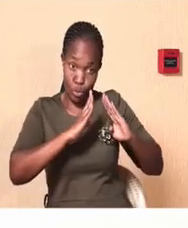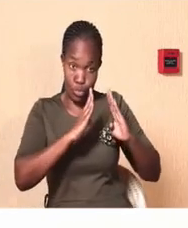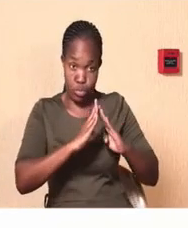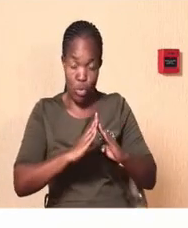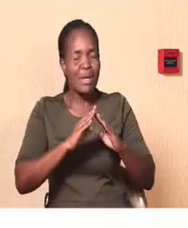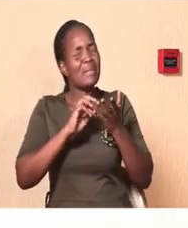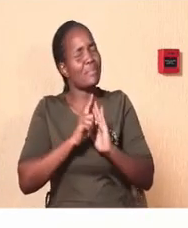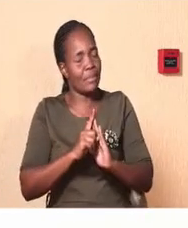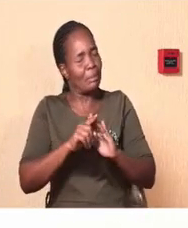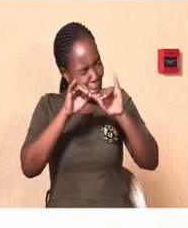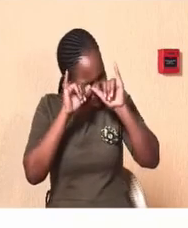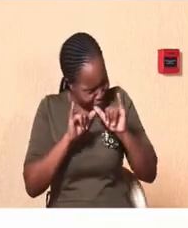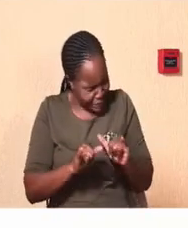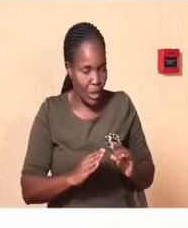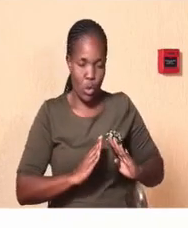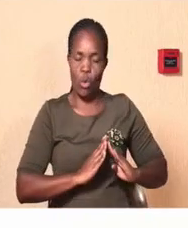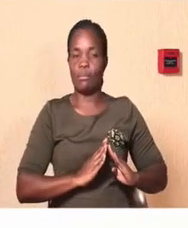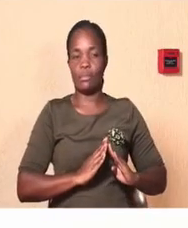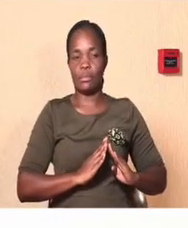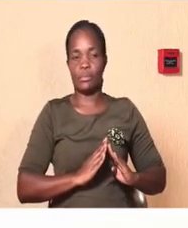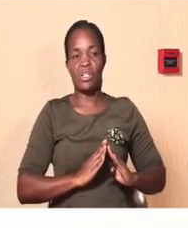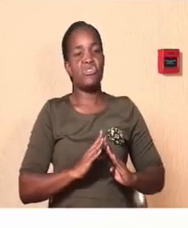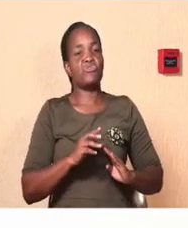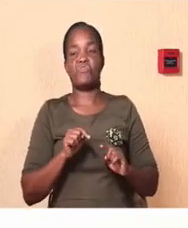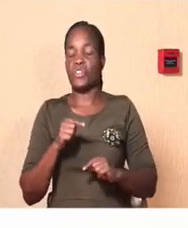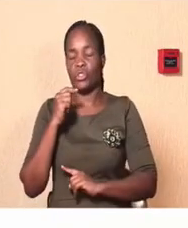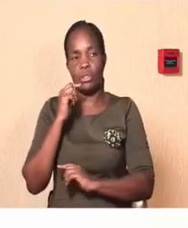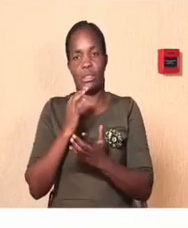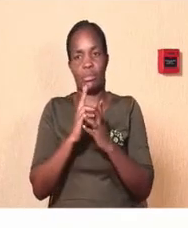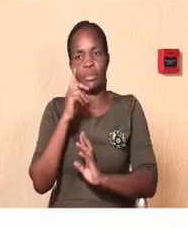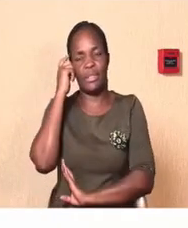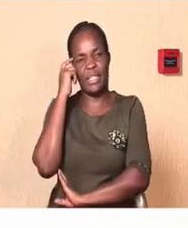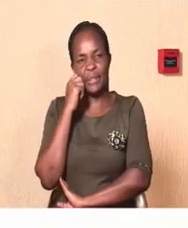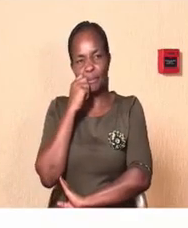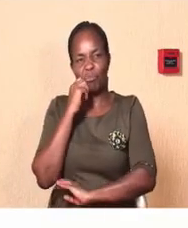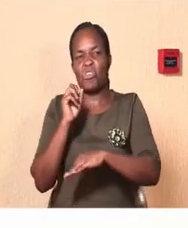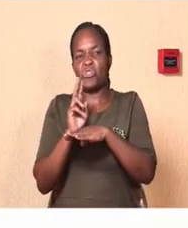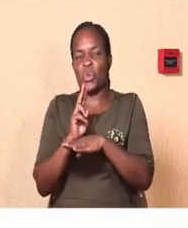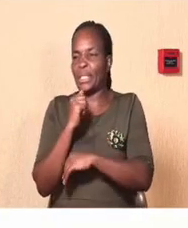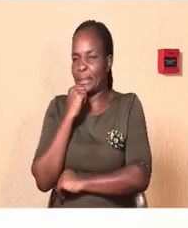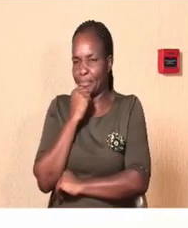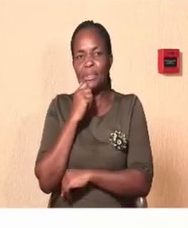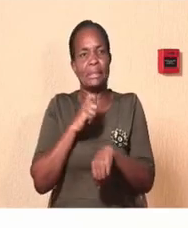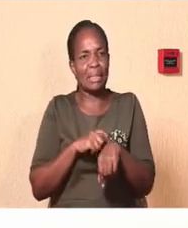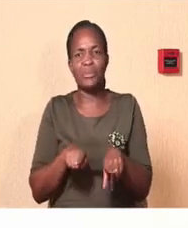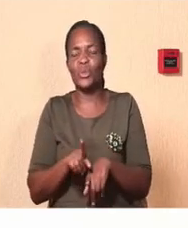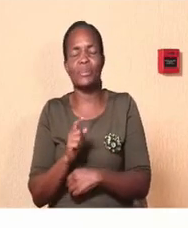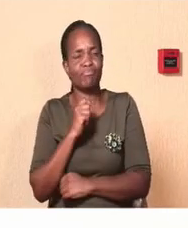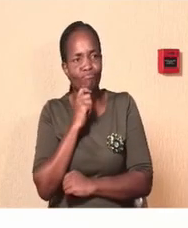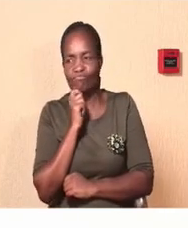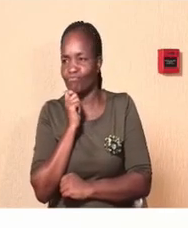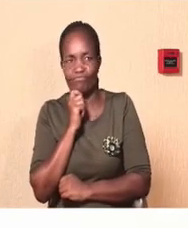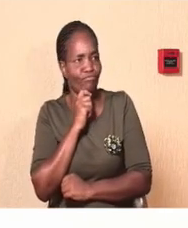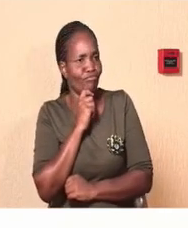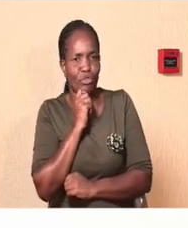home. It's not a matter of, for some people who think now, it's holidays, it's time for me to and you still